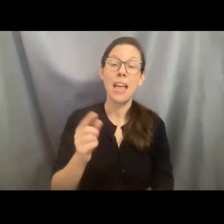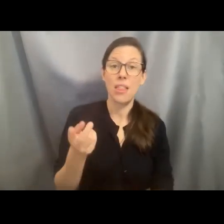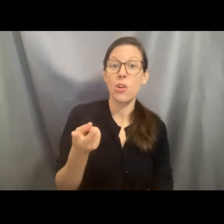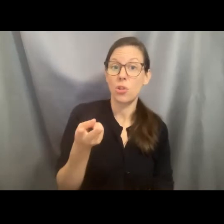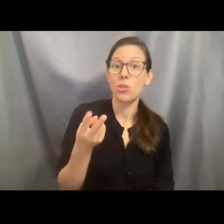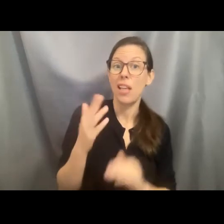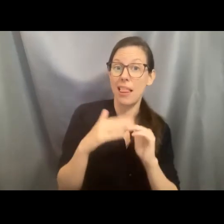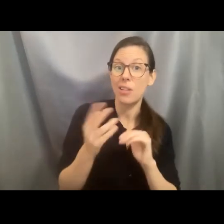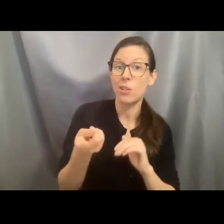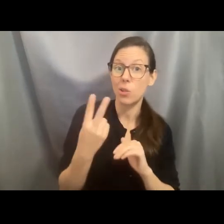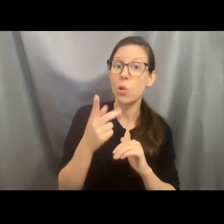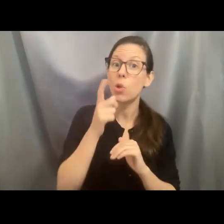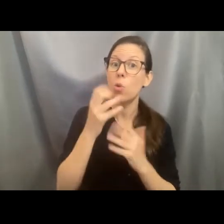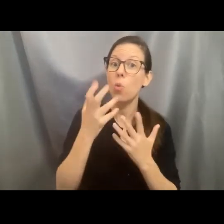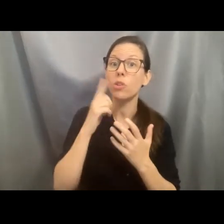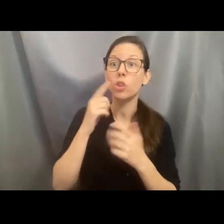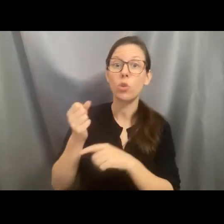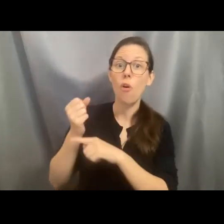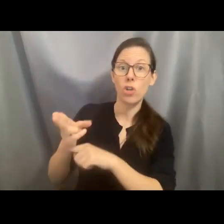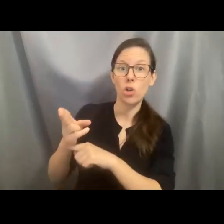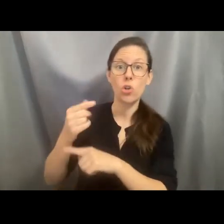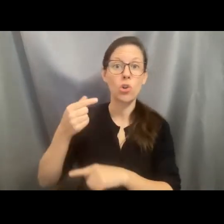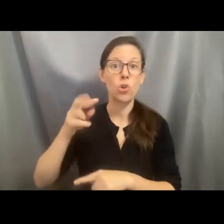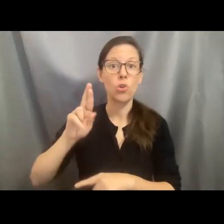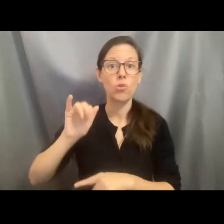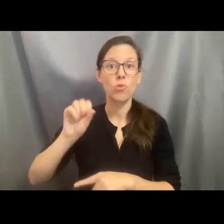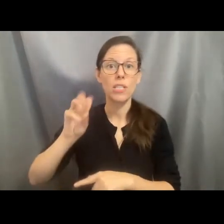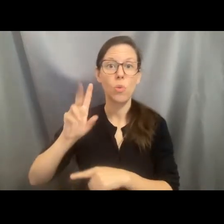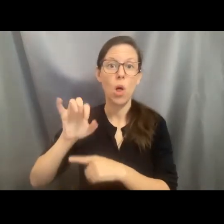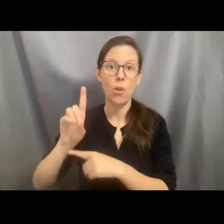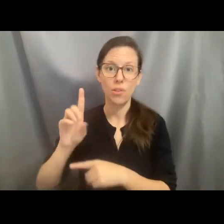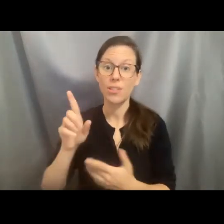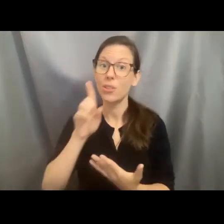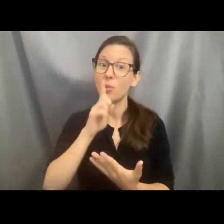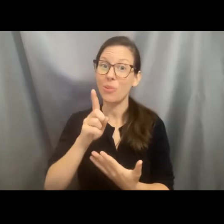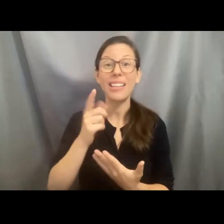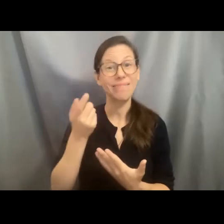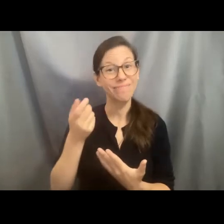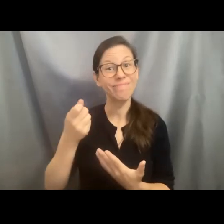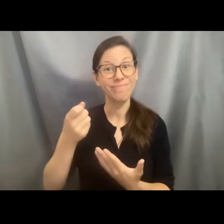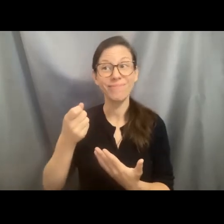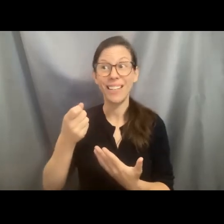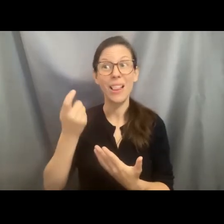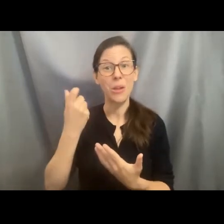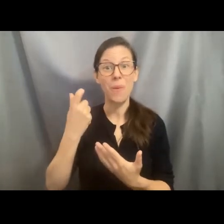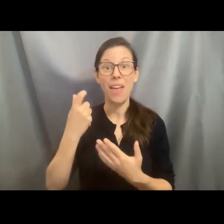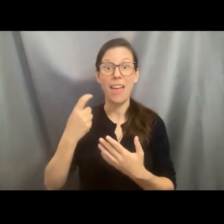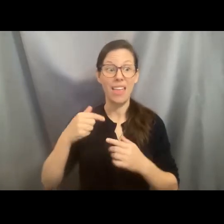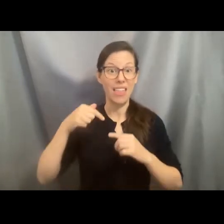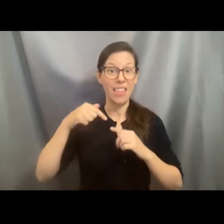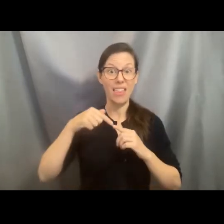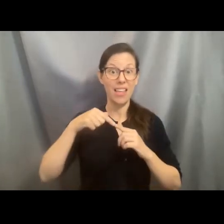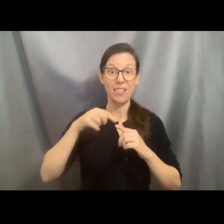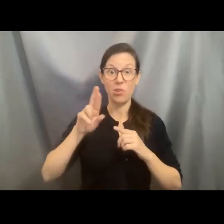push to overturn Griswold. So I think that this is a real domino effect of what's next. What's the next